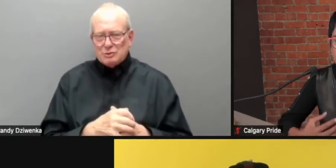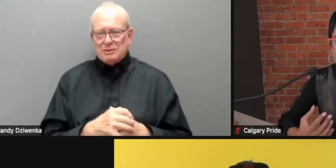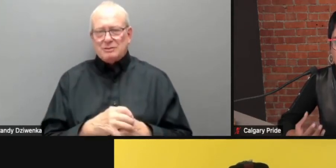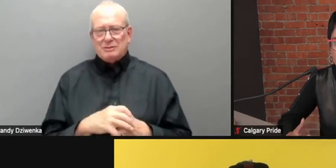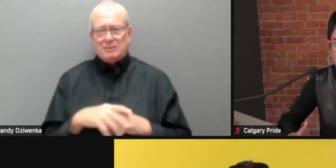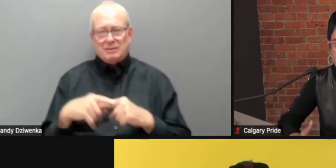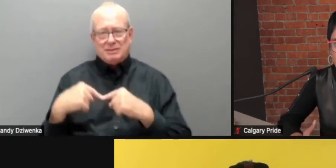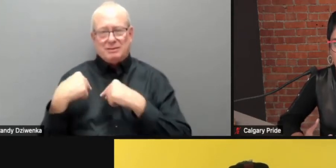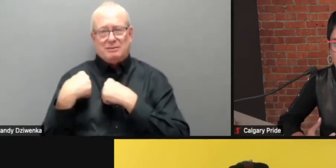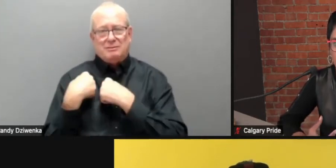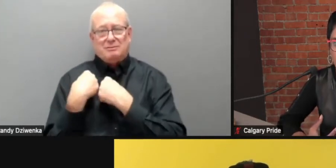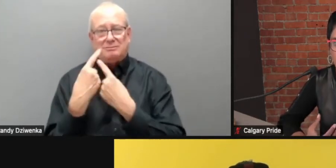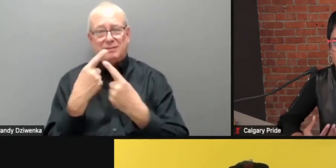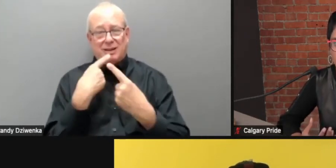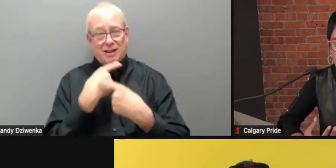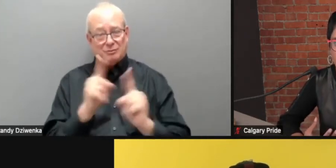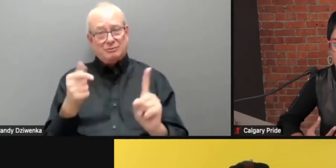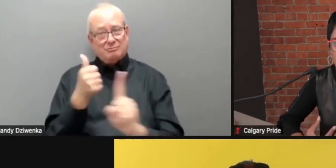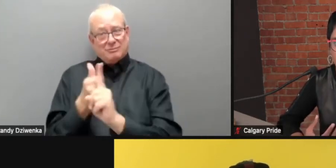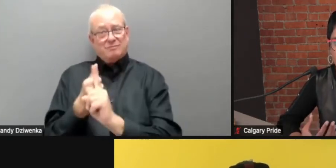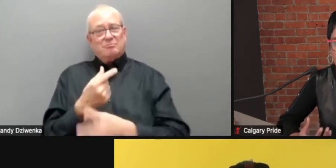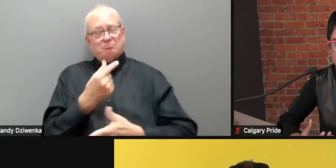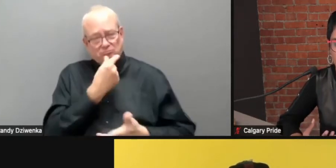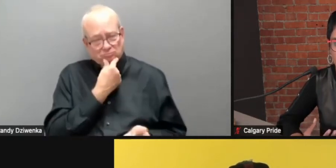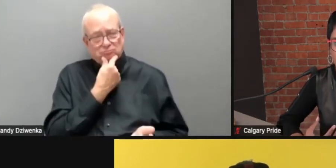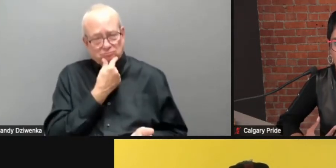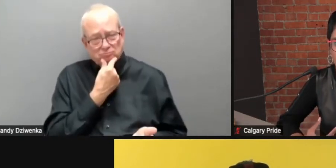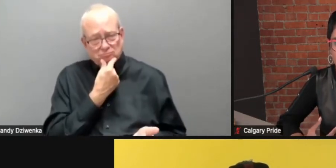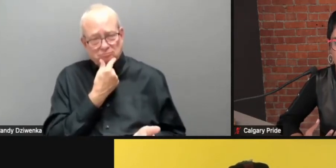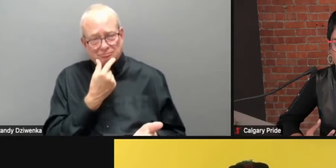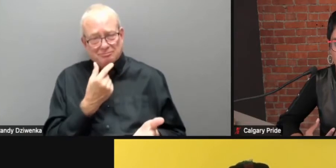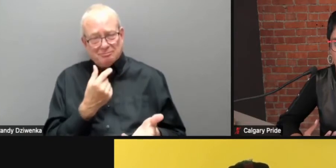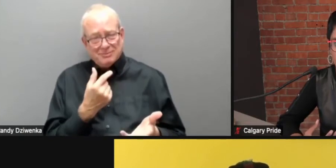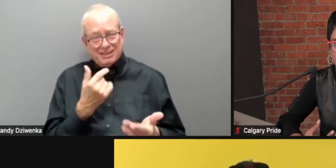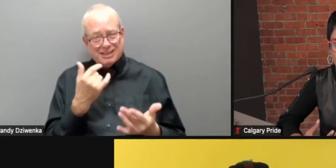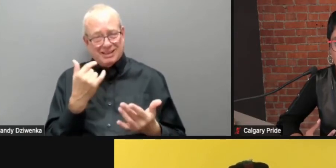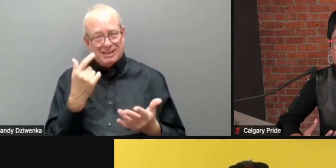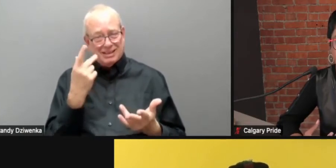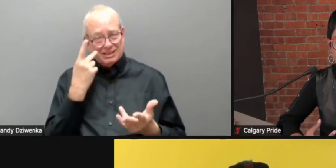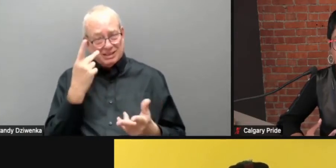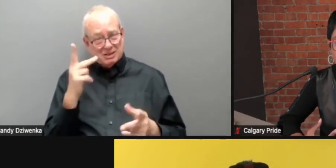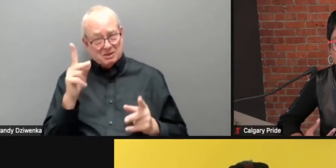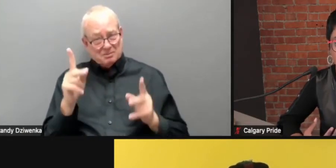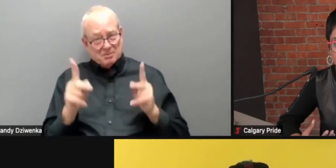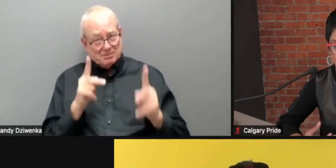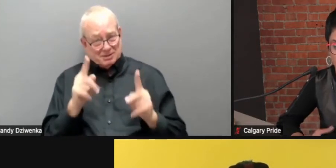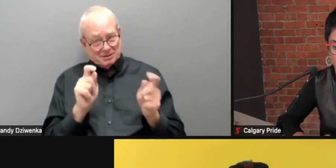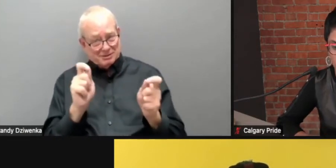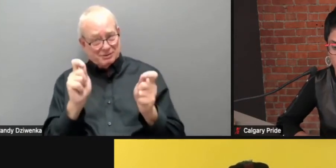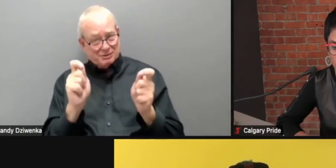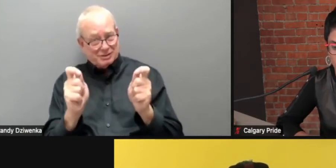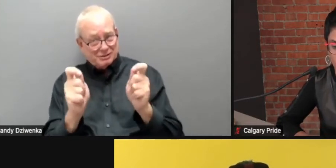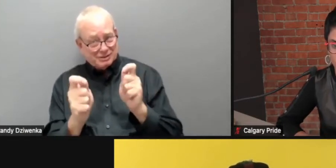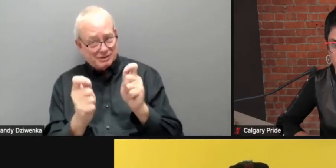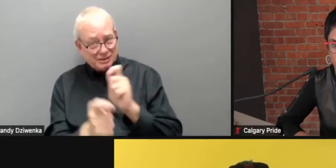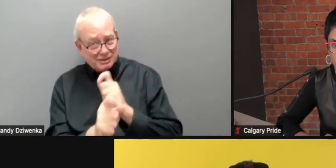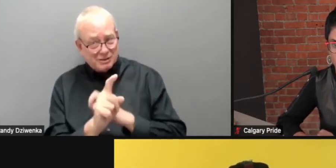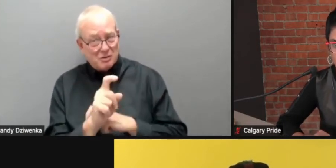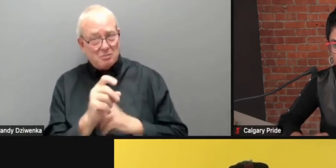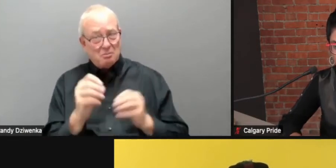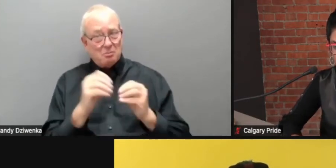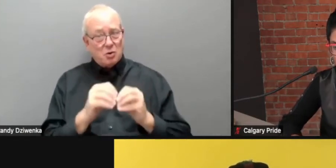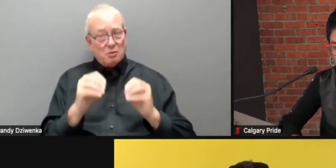a shift in those that are around you and their level of acceptance towards you since you've come